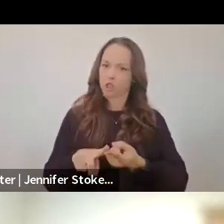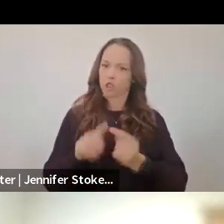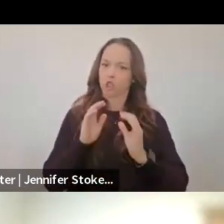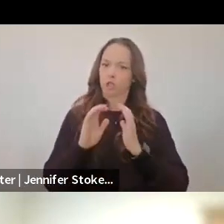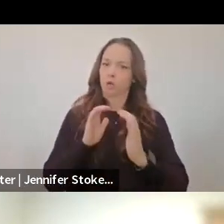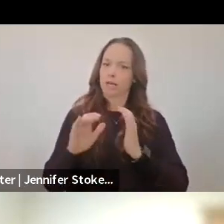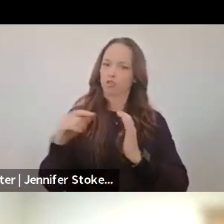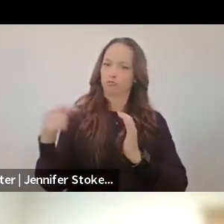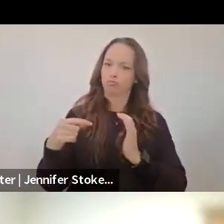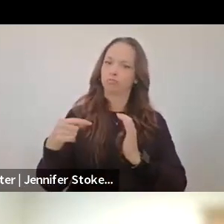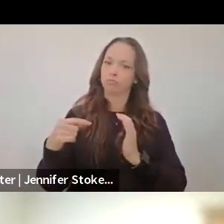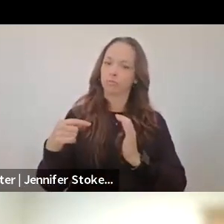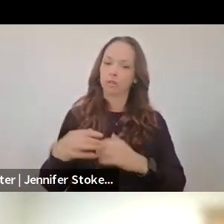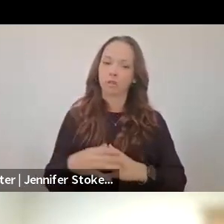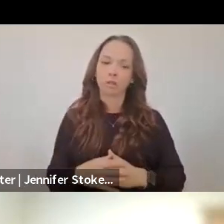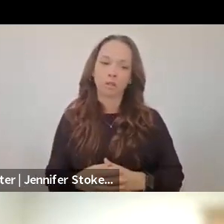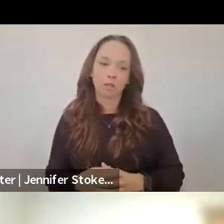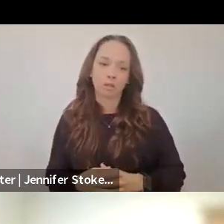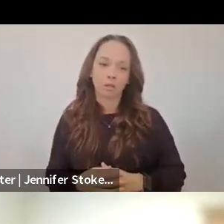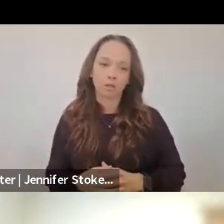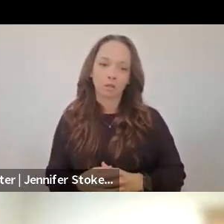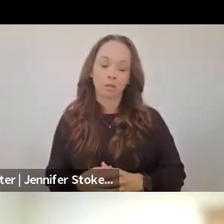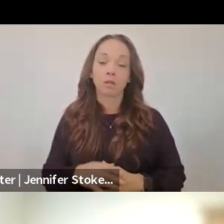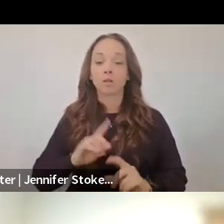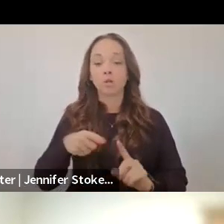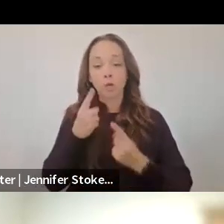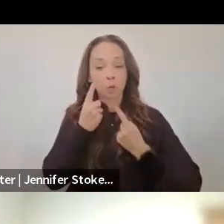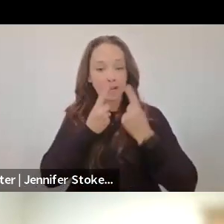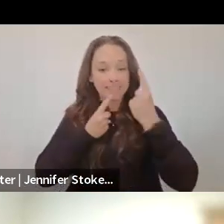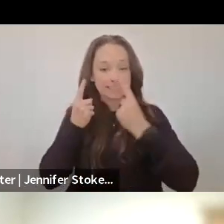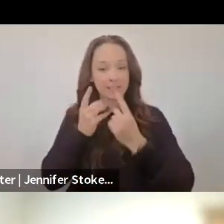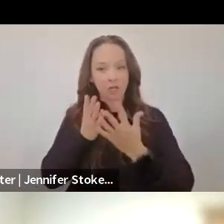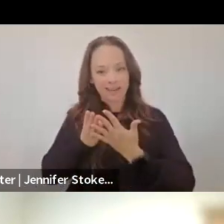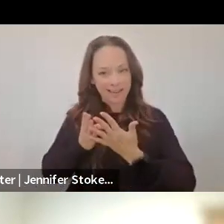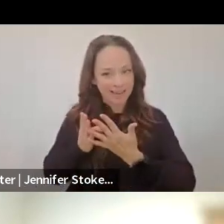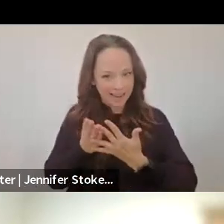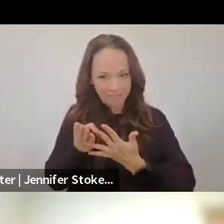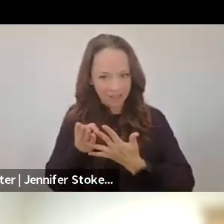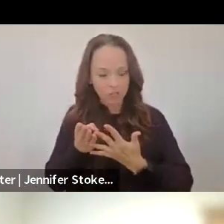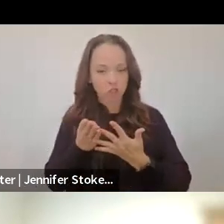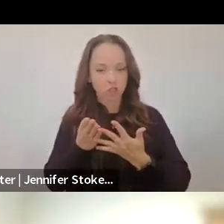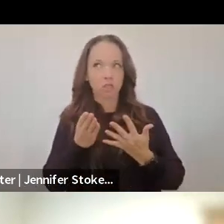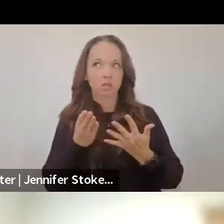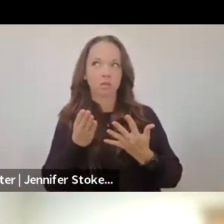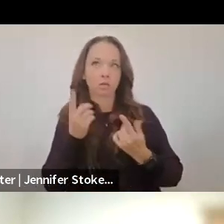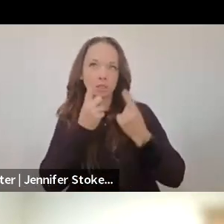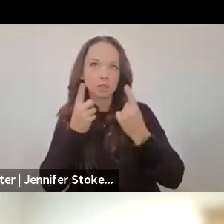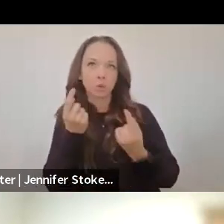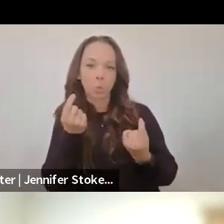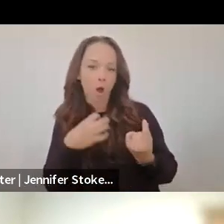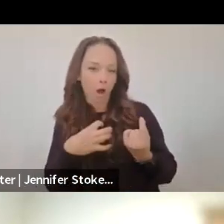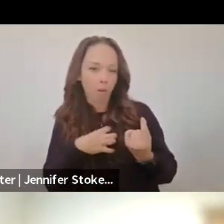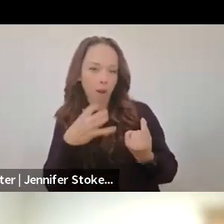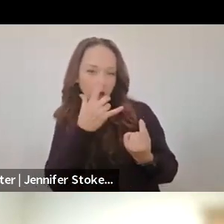So when we're looking at navigation and looking at what are the complaints, sometimes